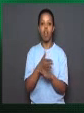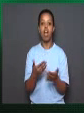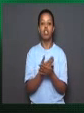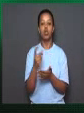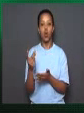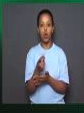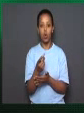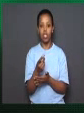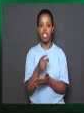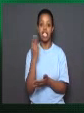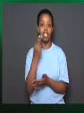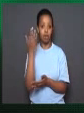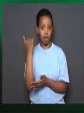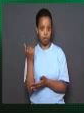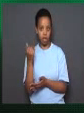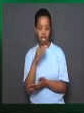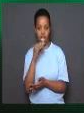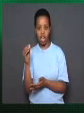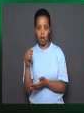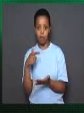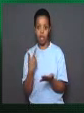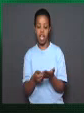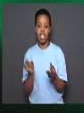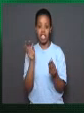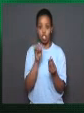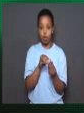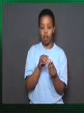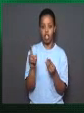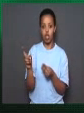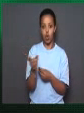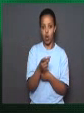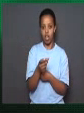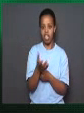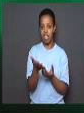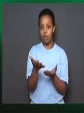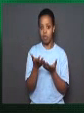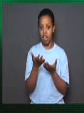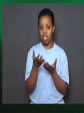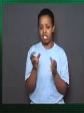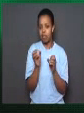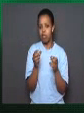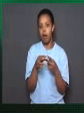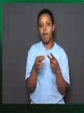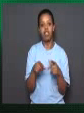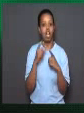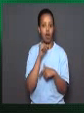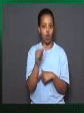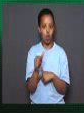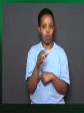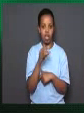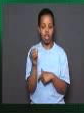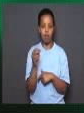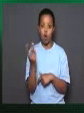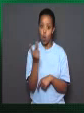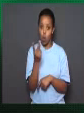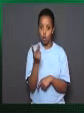breed. If he wanted more, he would have no choice but to inbreed